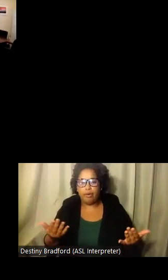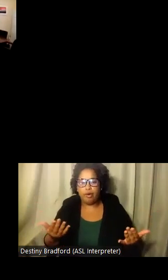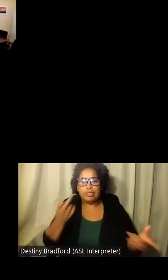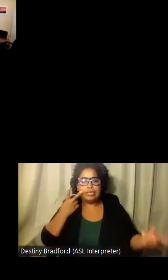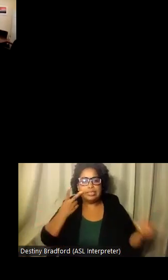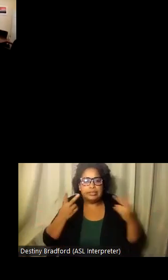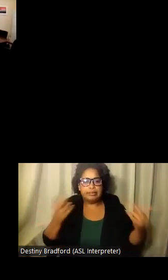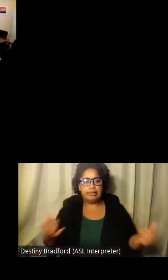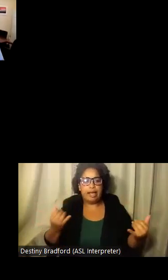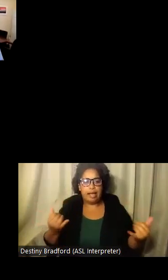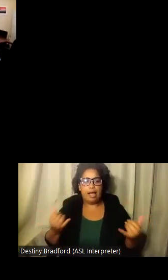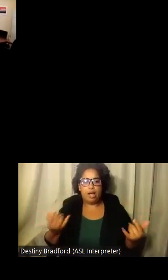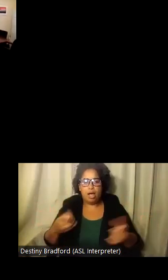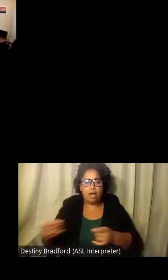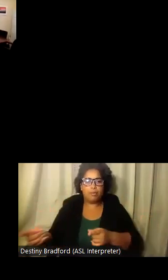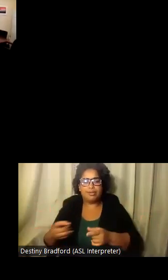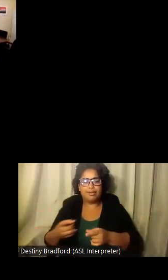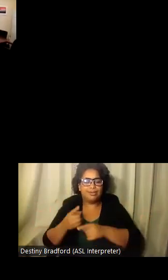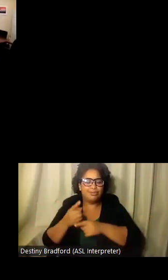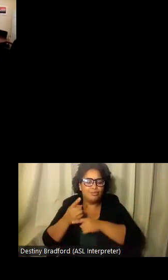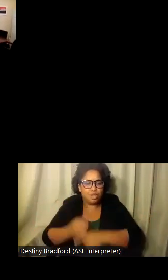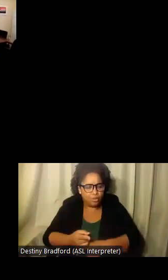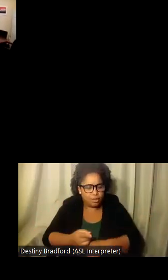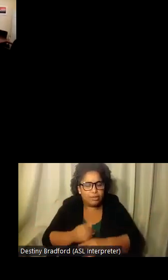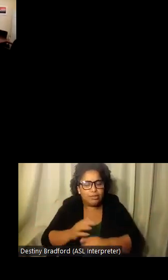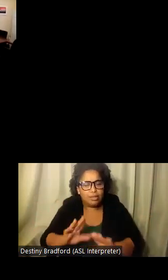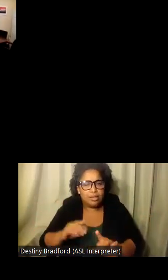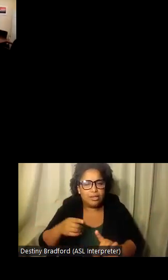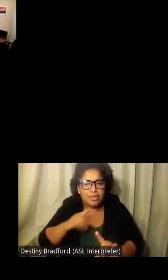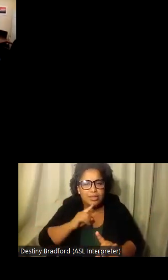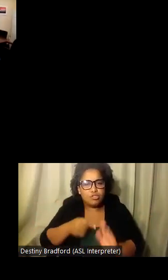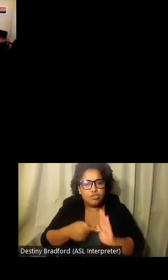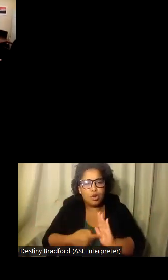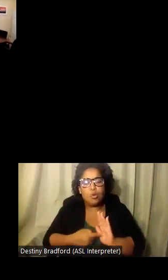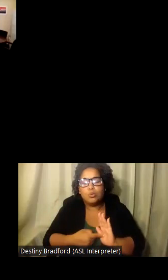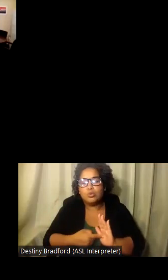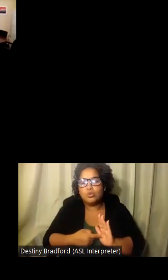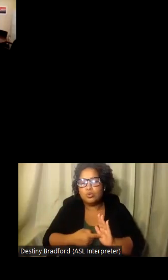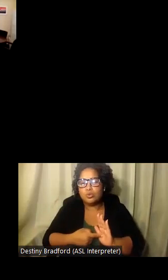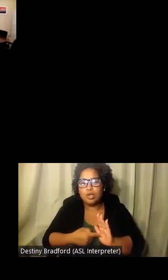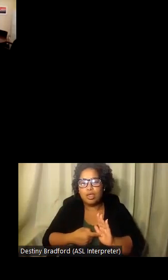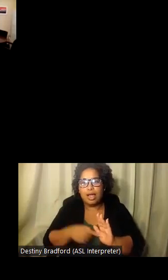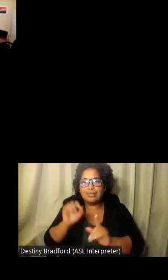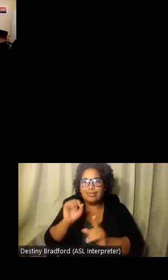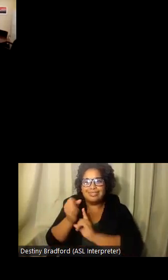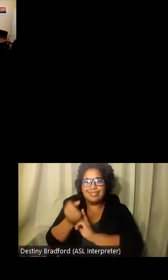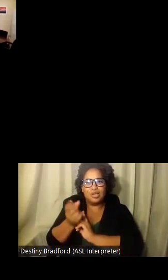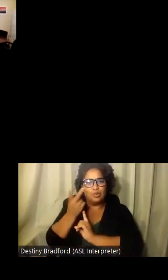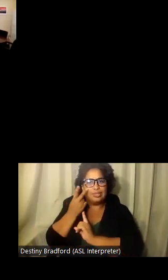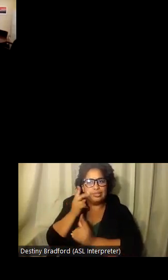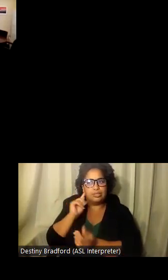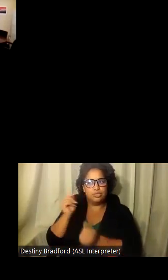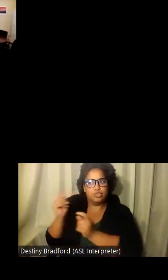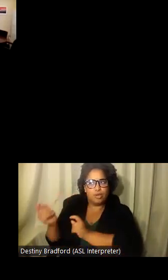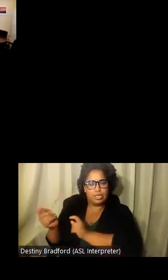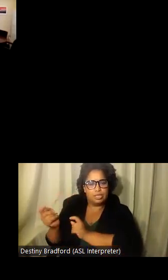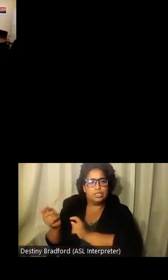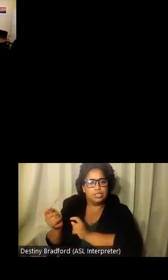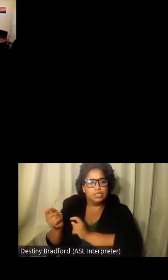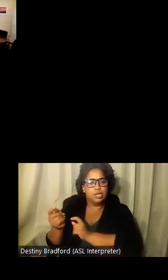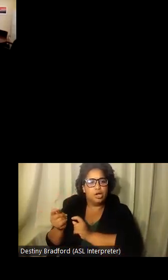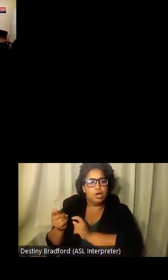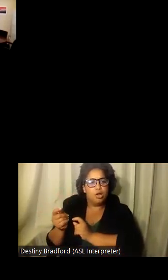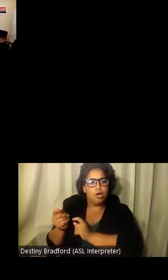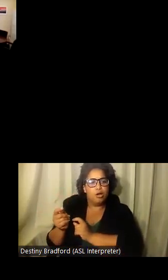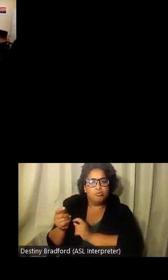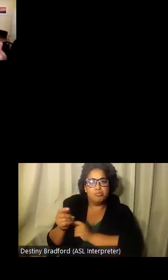see taking place on a regular basis. And I think that really speaks to more of a societal trend that we see taking place across